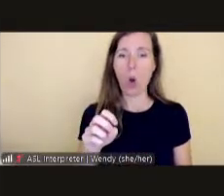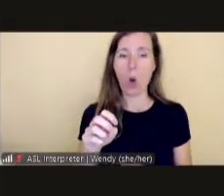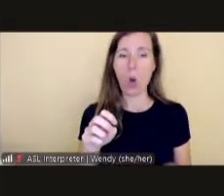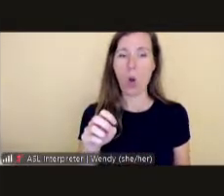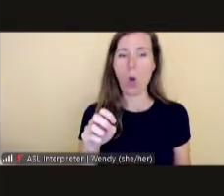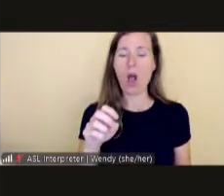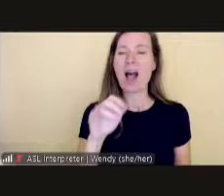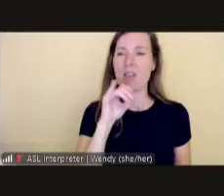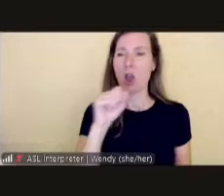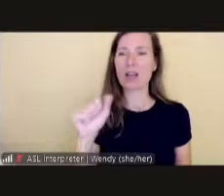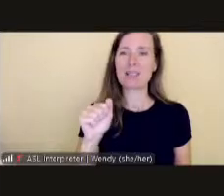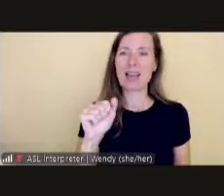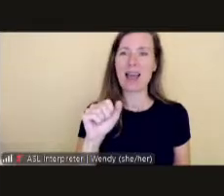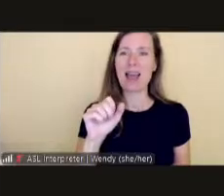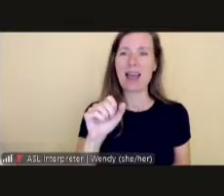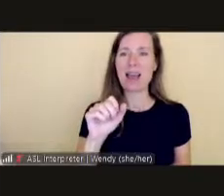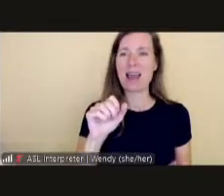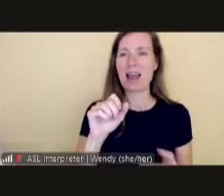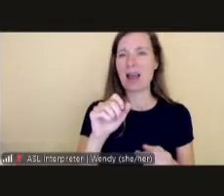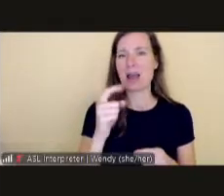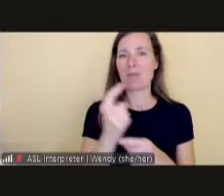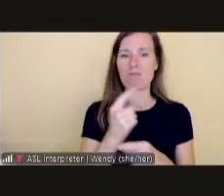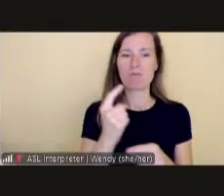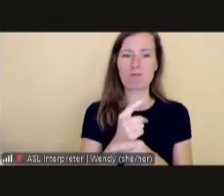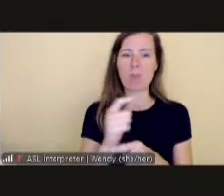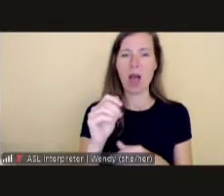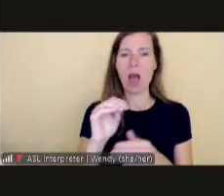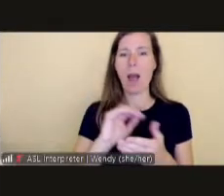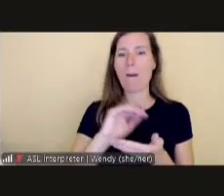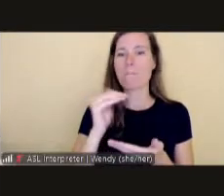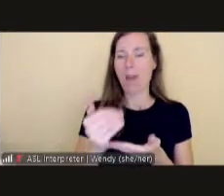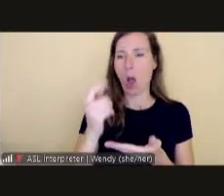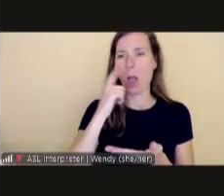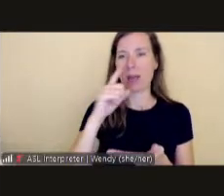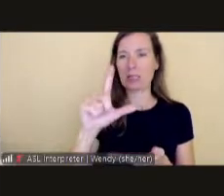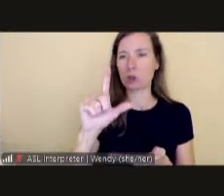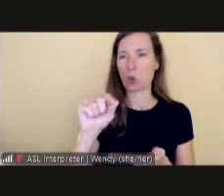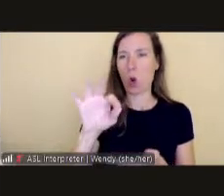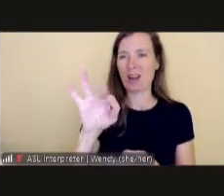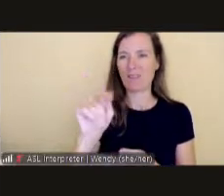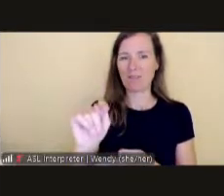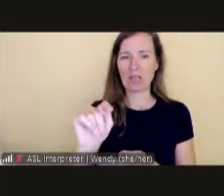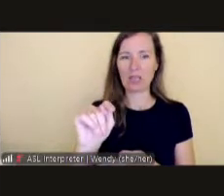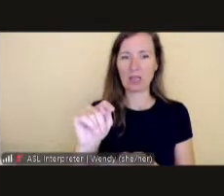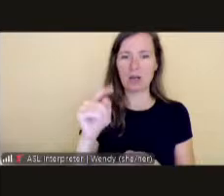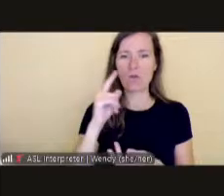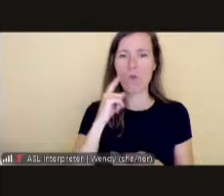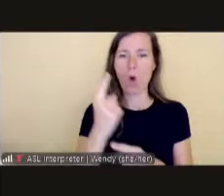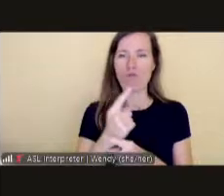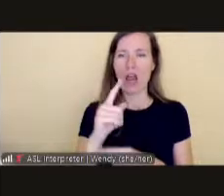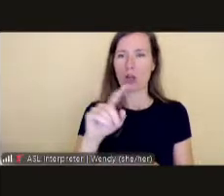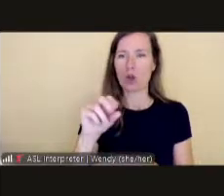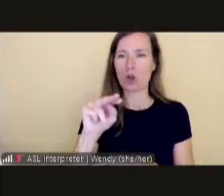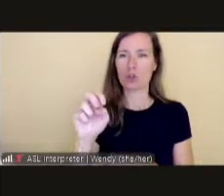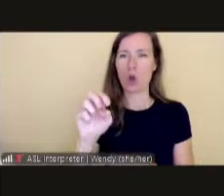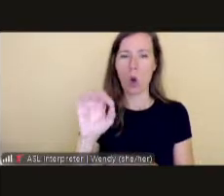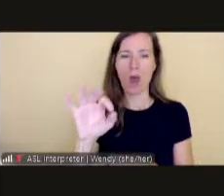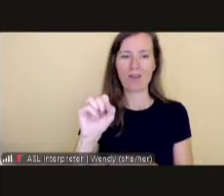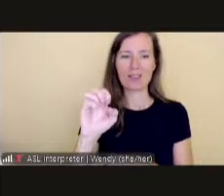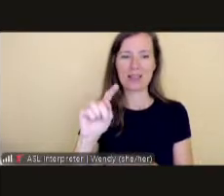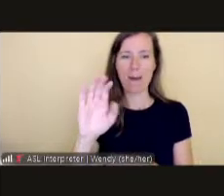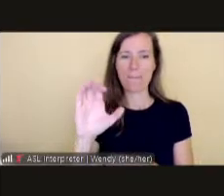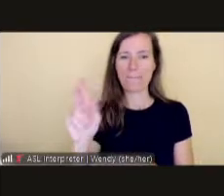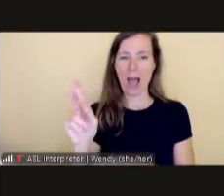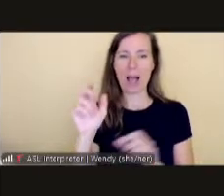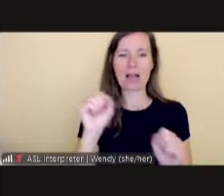in the regular zone, that can be reduced down to all the way to 0 in an alley context,